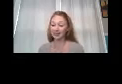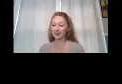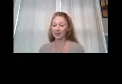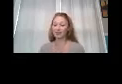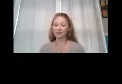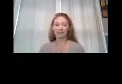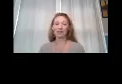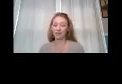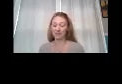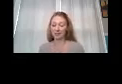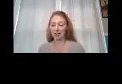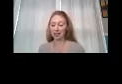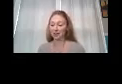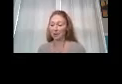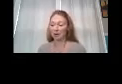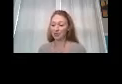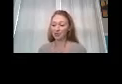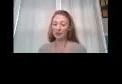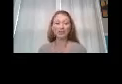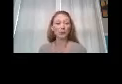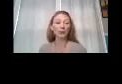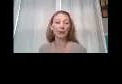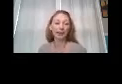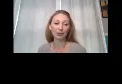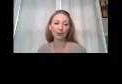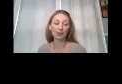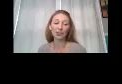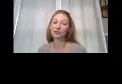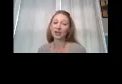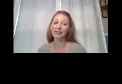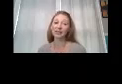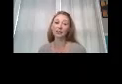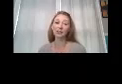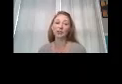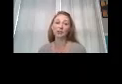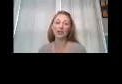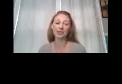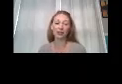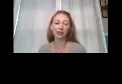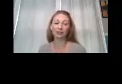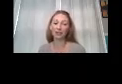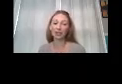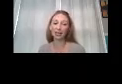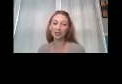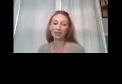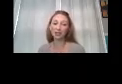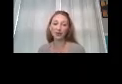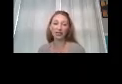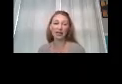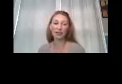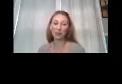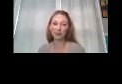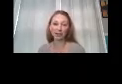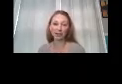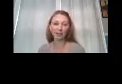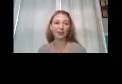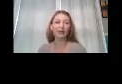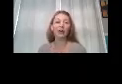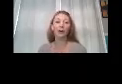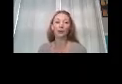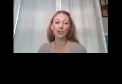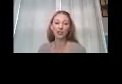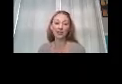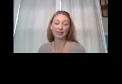At the end of this event today, participants will be able to define the inclusion criteria for lung cancer screening